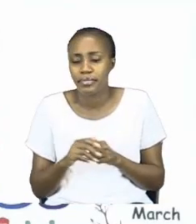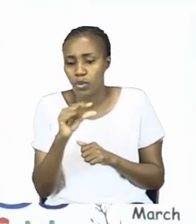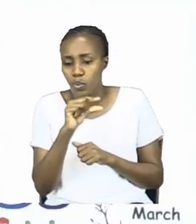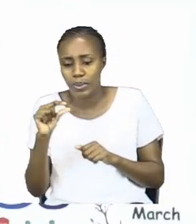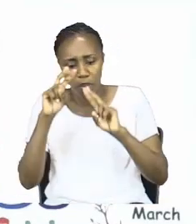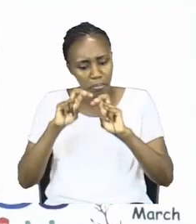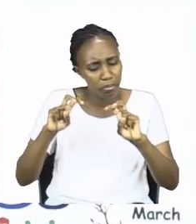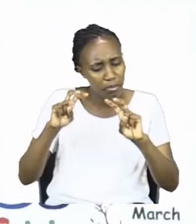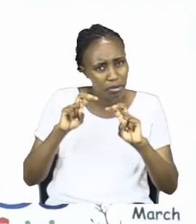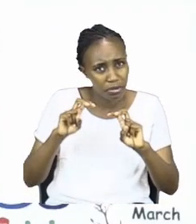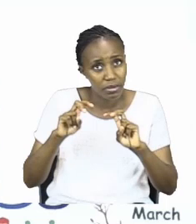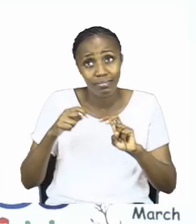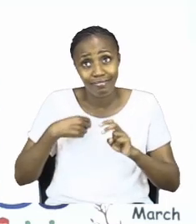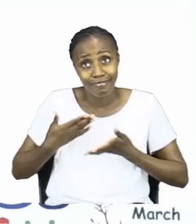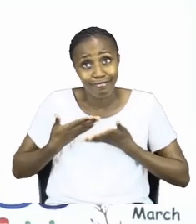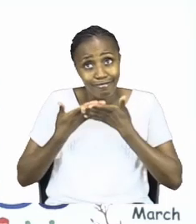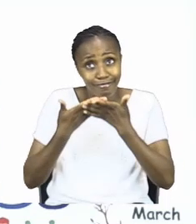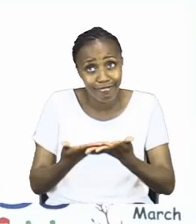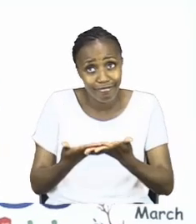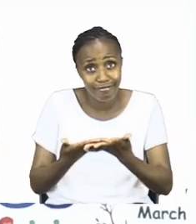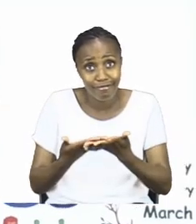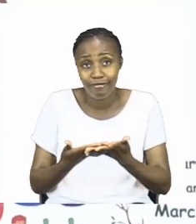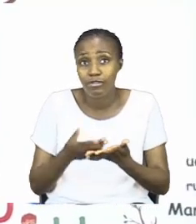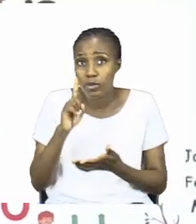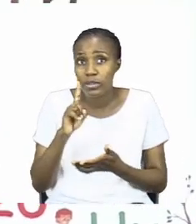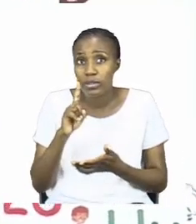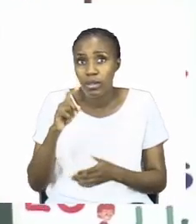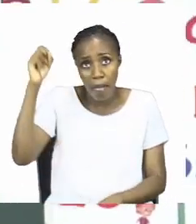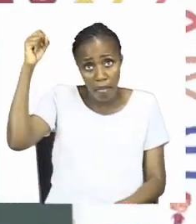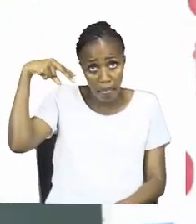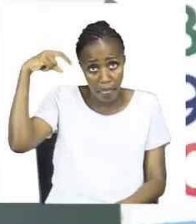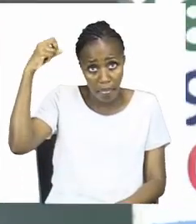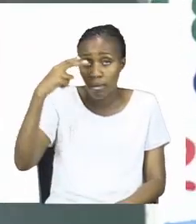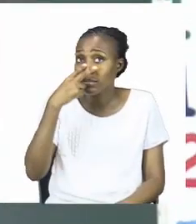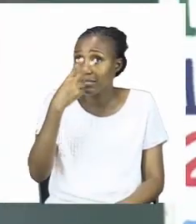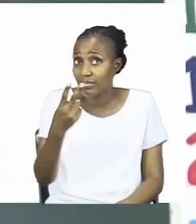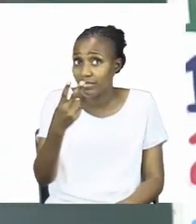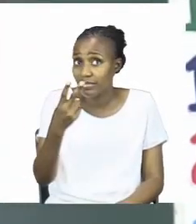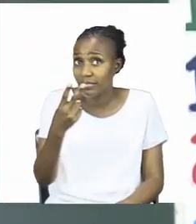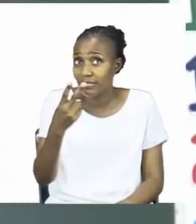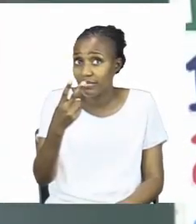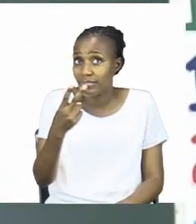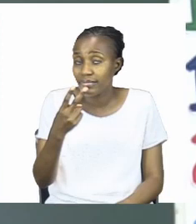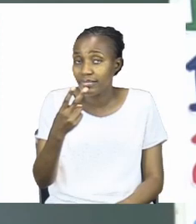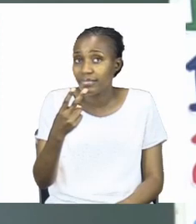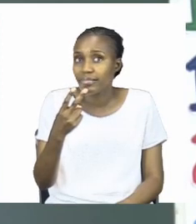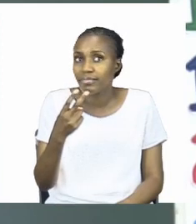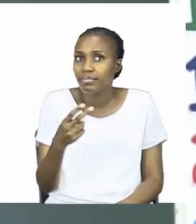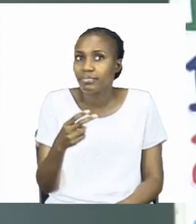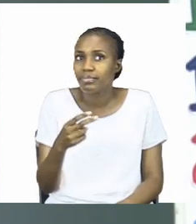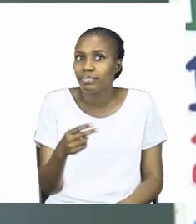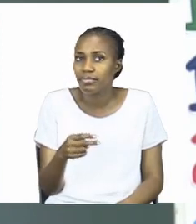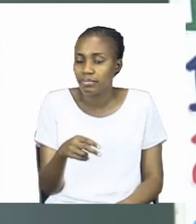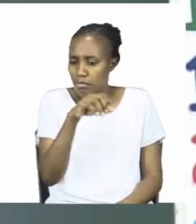going to only find one word with you. As you can see, I have found the word stars. Remember, when we're doing a word search,